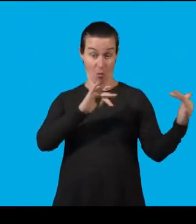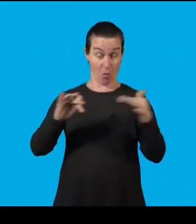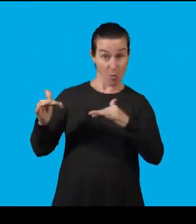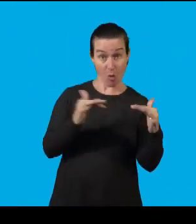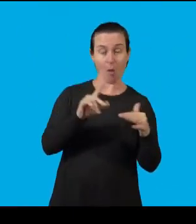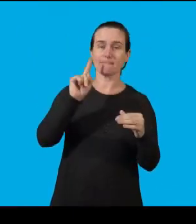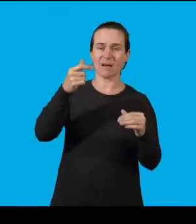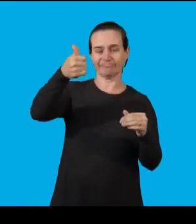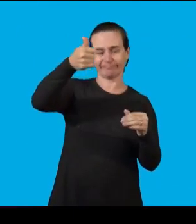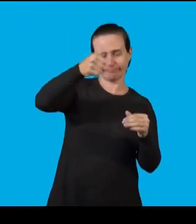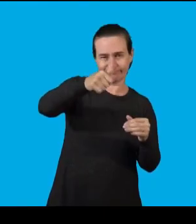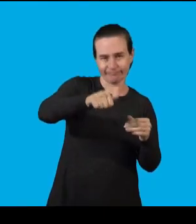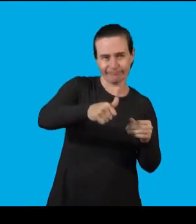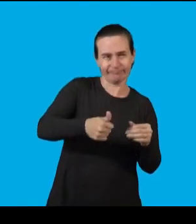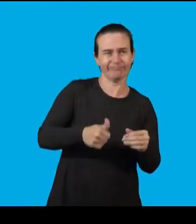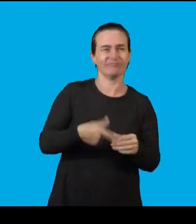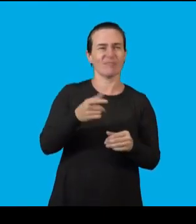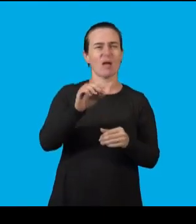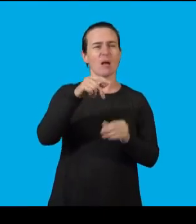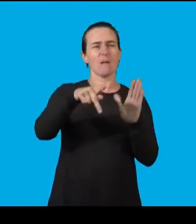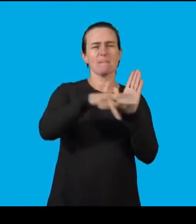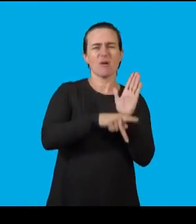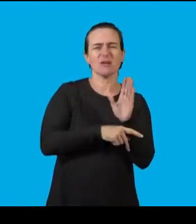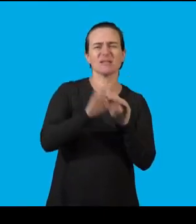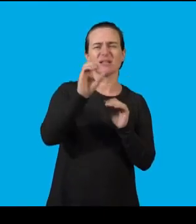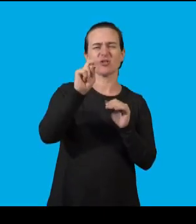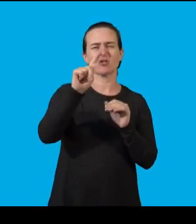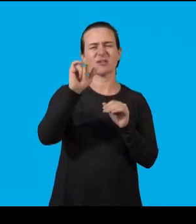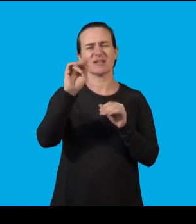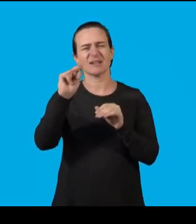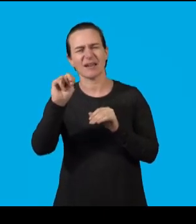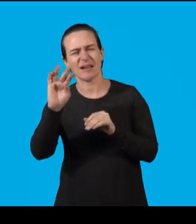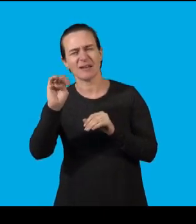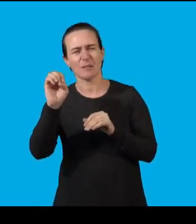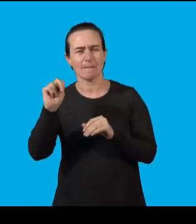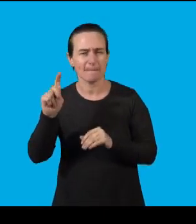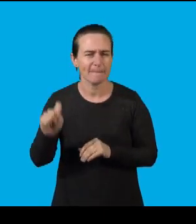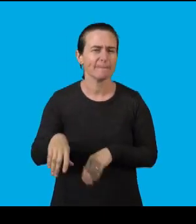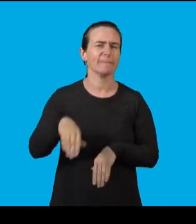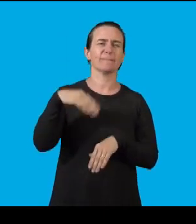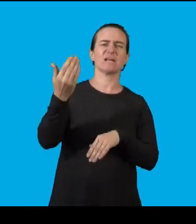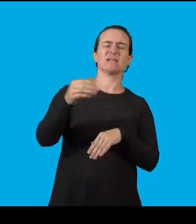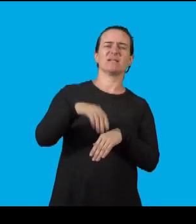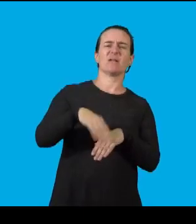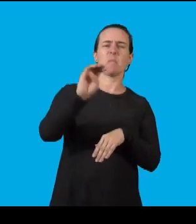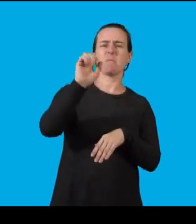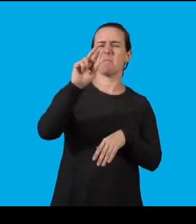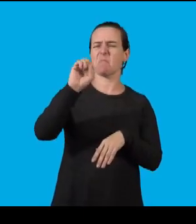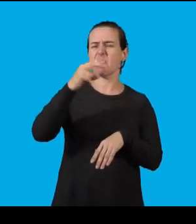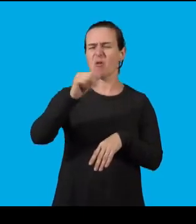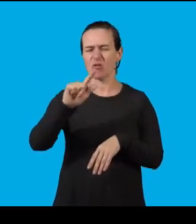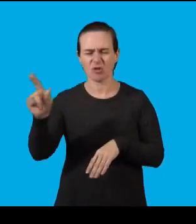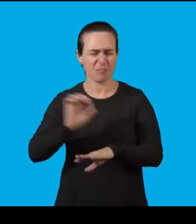of the Cold War, like knowing the policy of containment, Truman Doctrine, Marshall Plan, the brinkmanship, Cuban